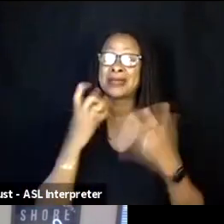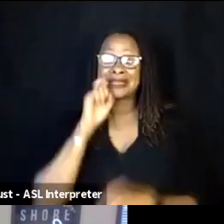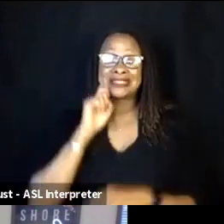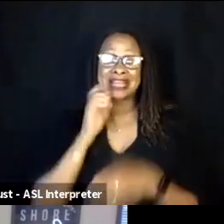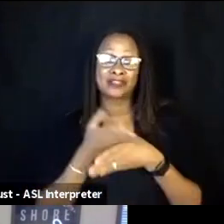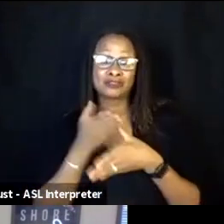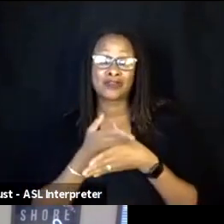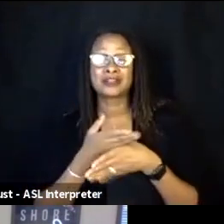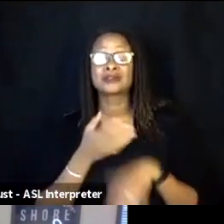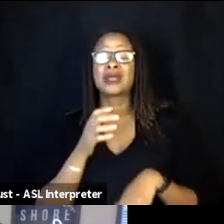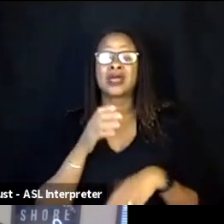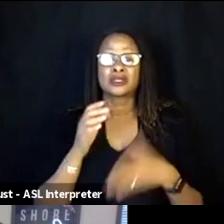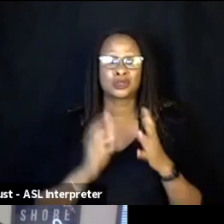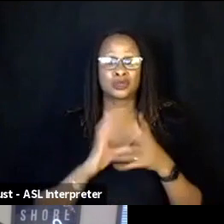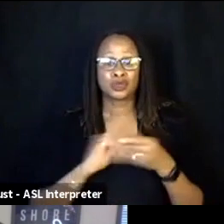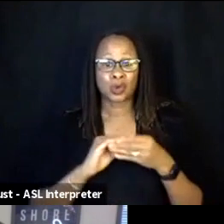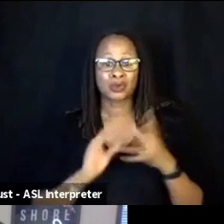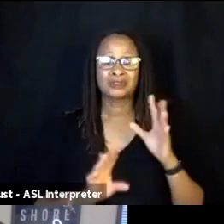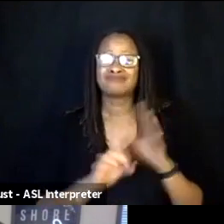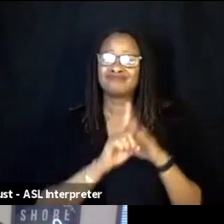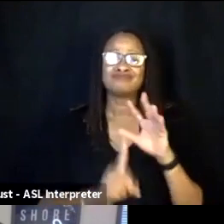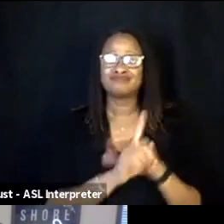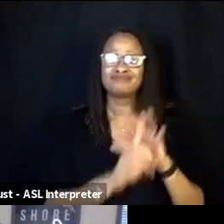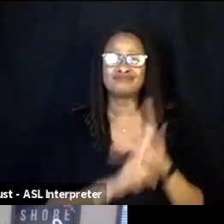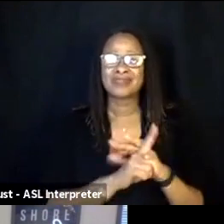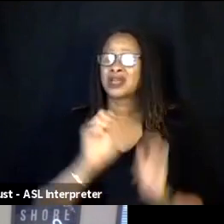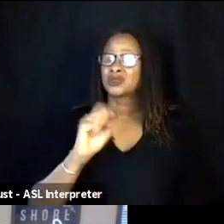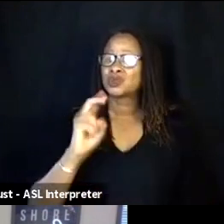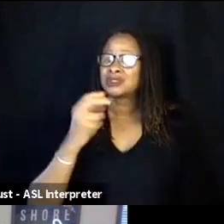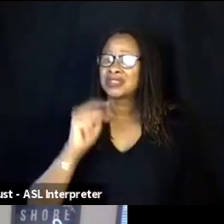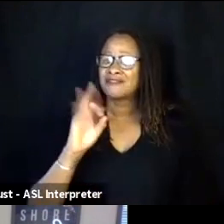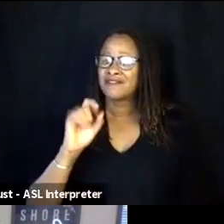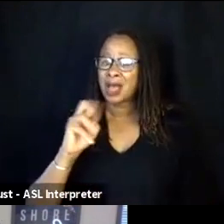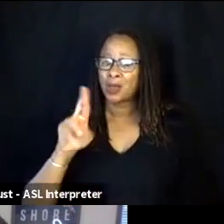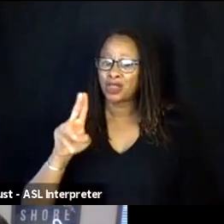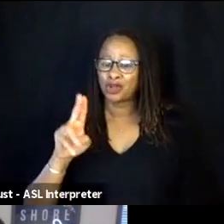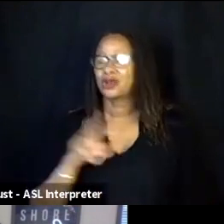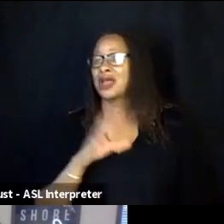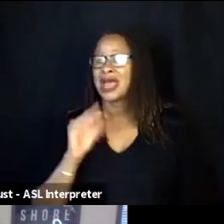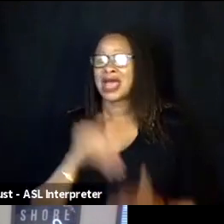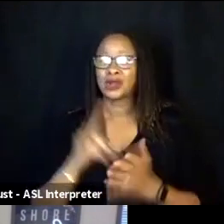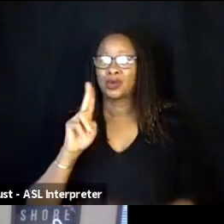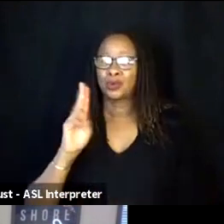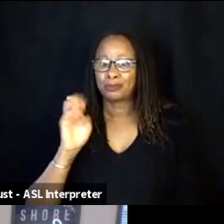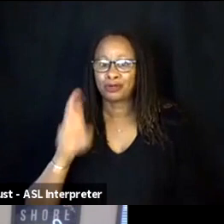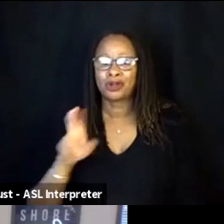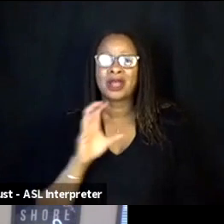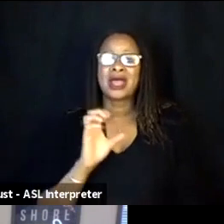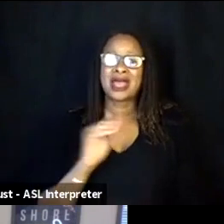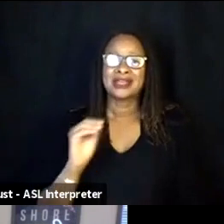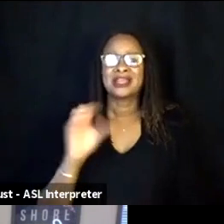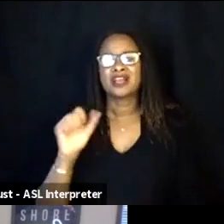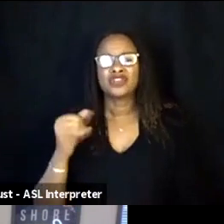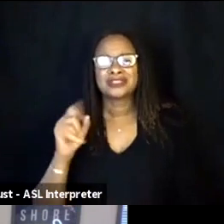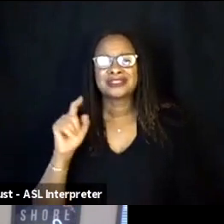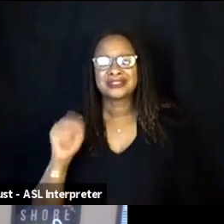were really surfacing, like Susan Fowler at Uber and the Justin Callback story at Sequoia Capital, I think it was. There